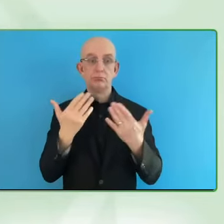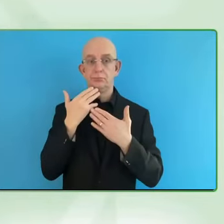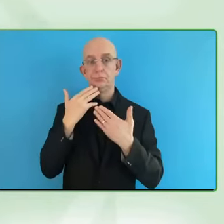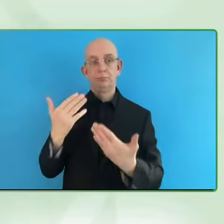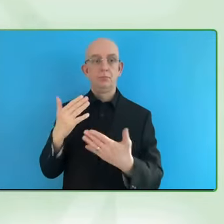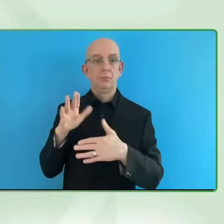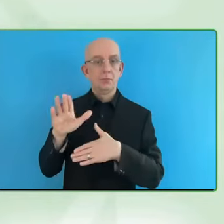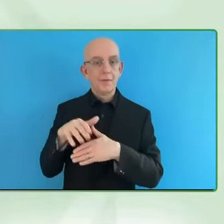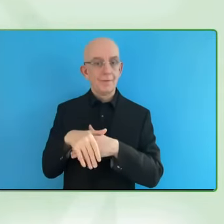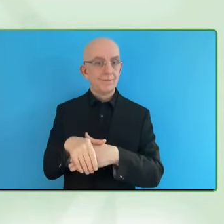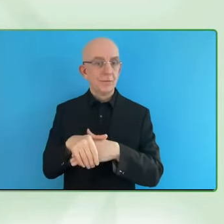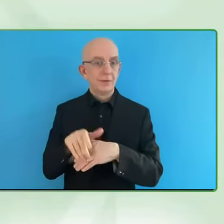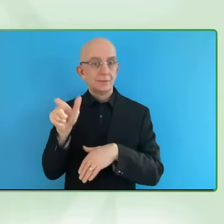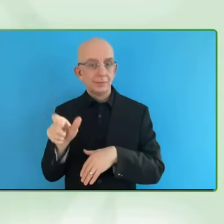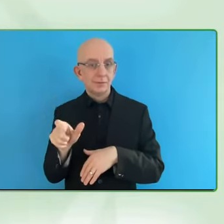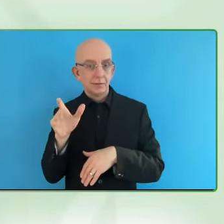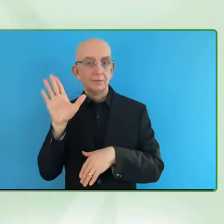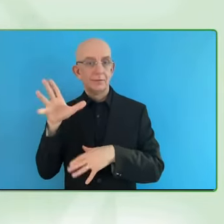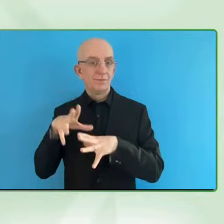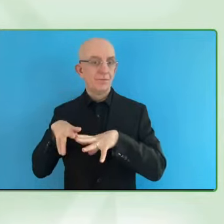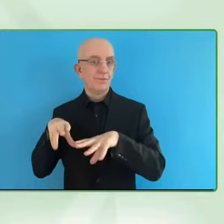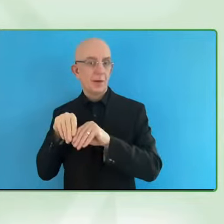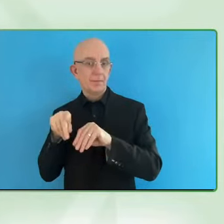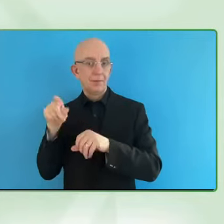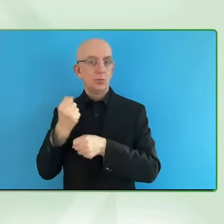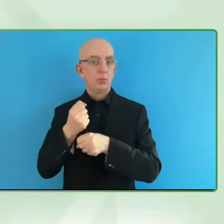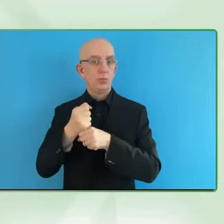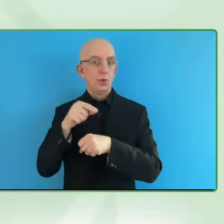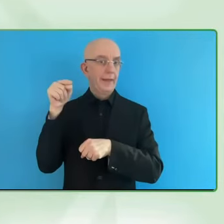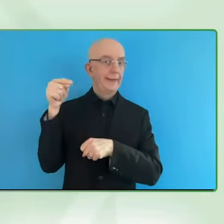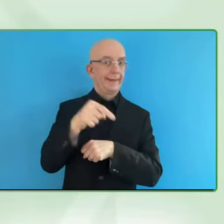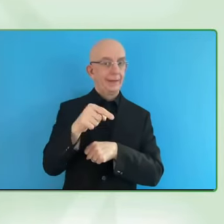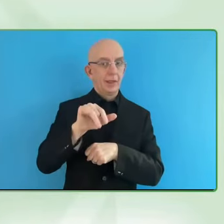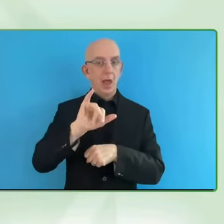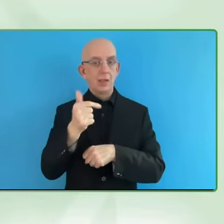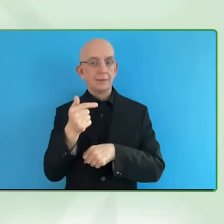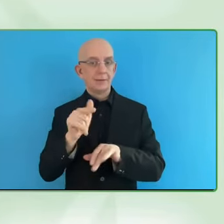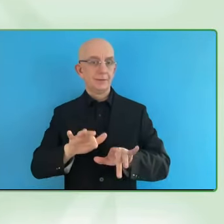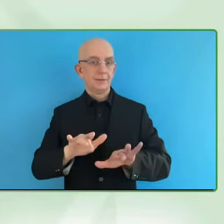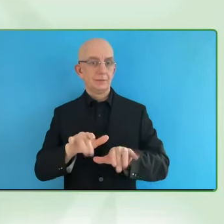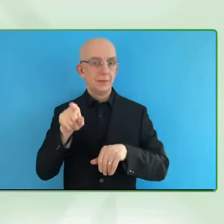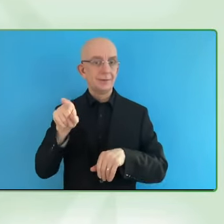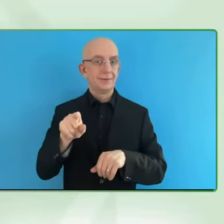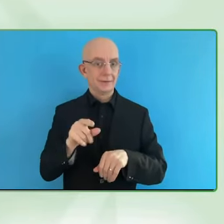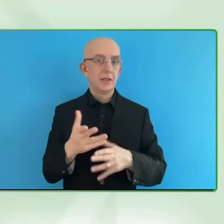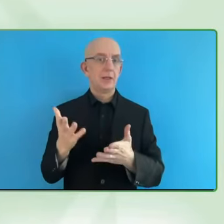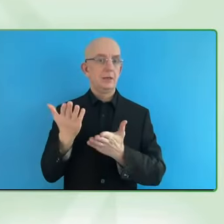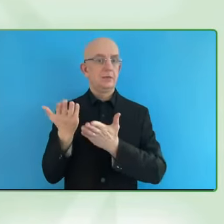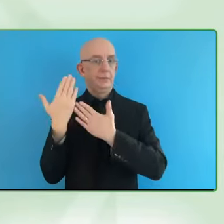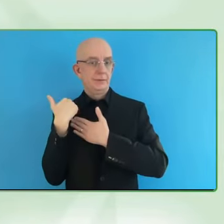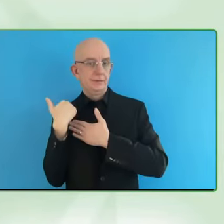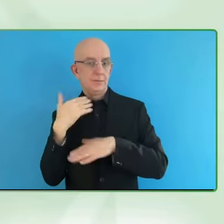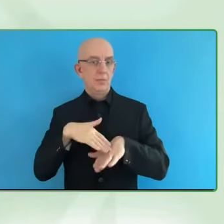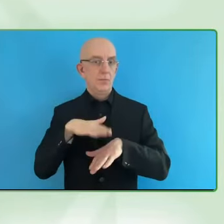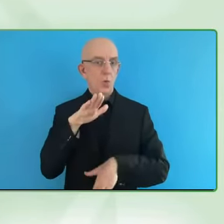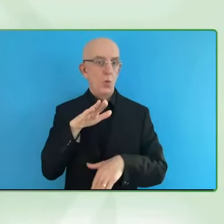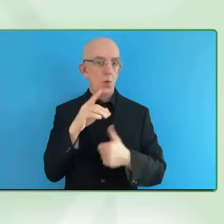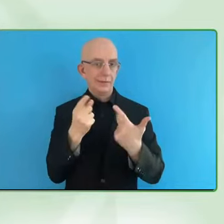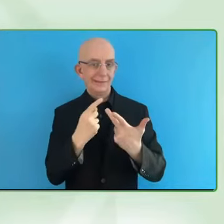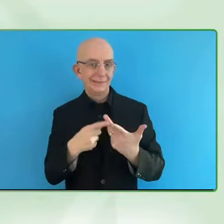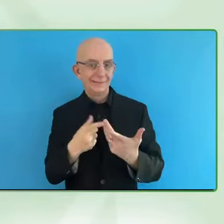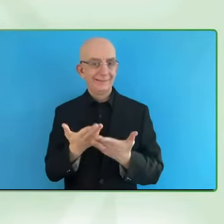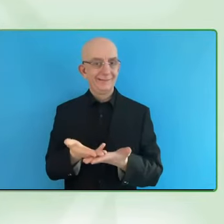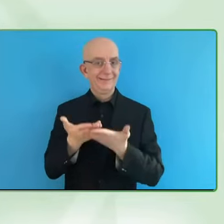job. This arbitrariness leads to insecurity and stress for students and pupils, as well as their